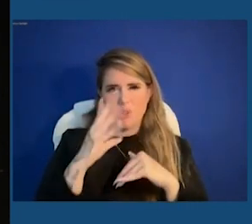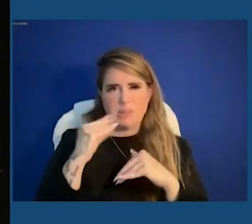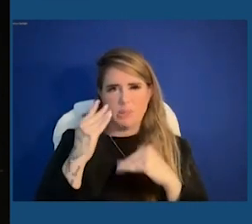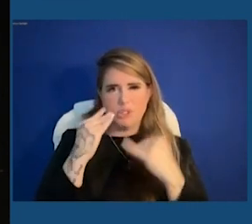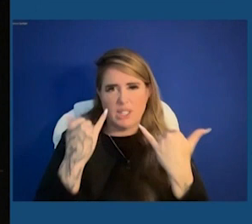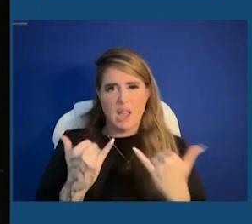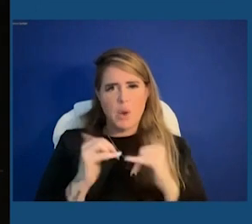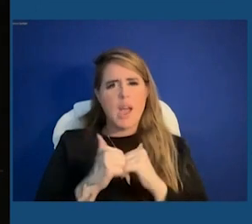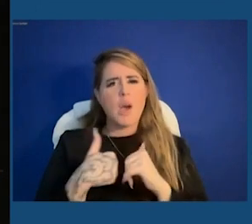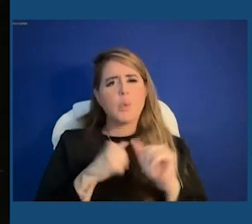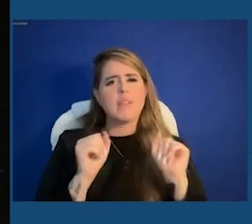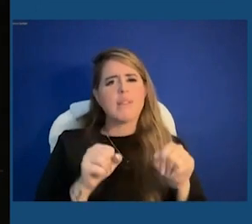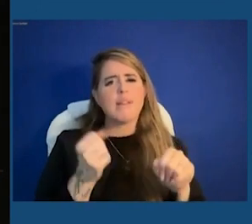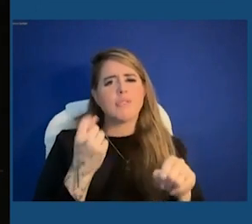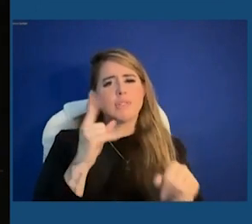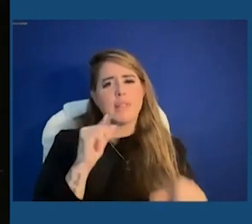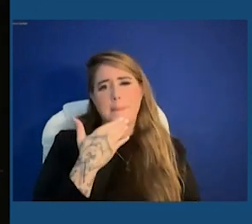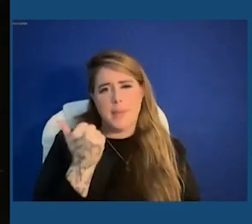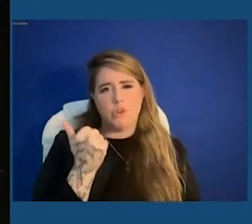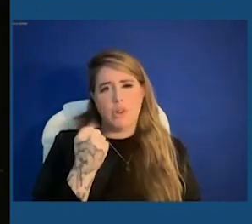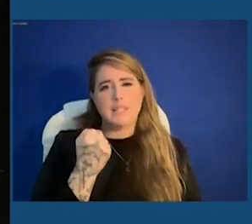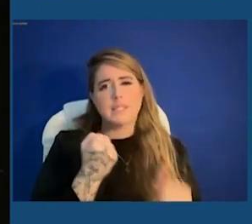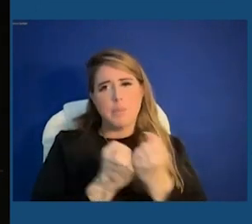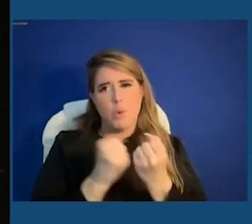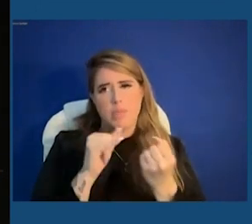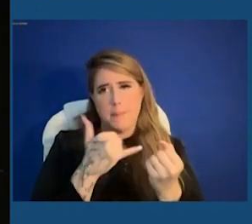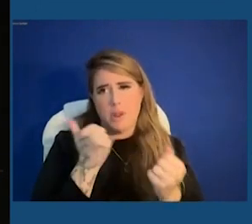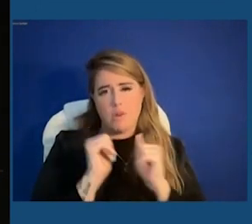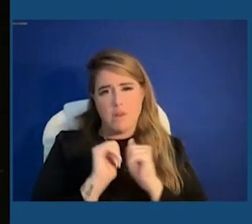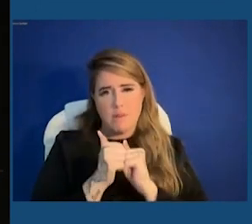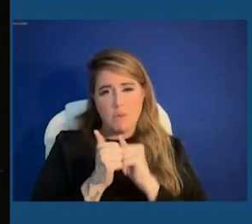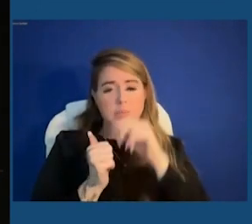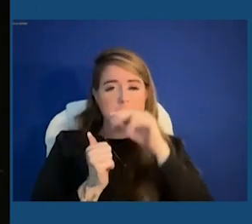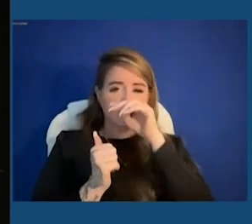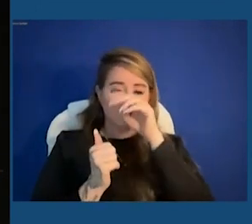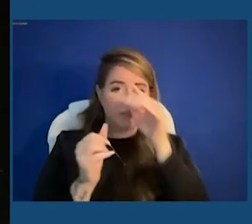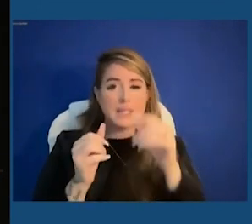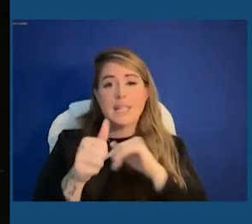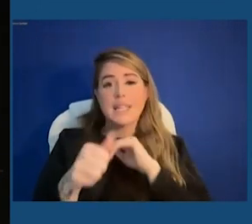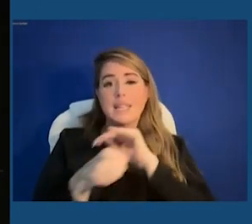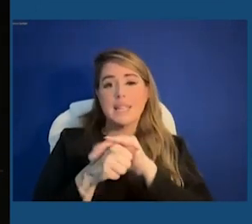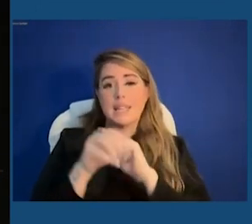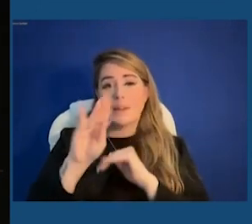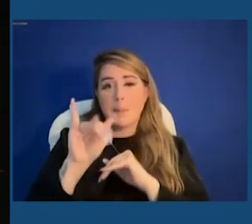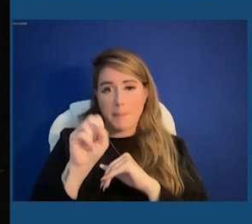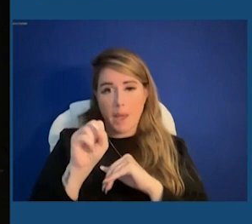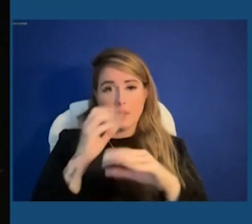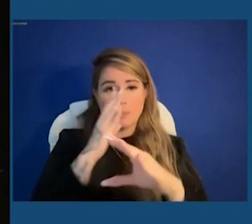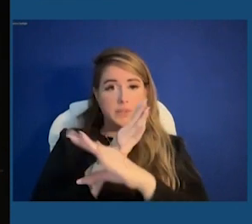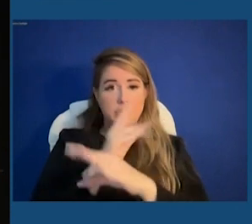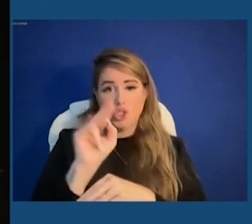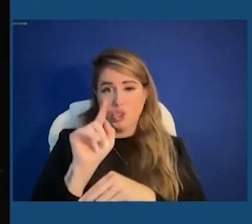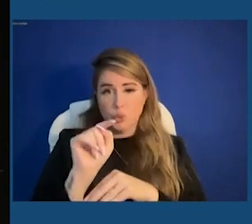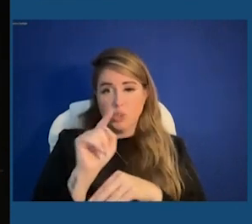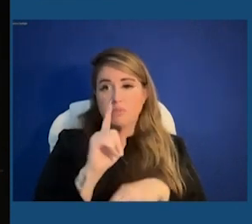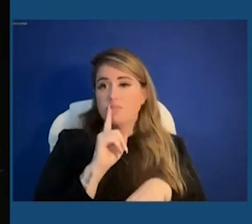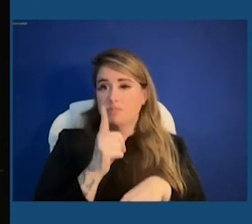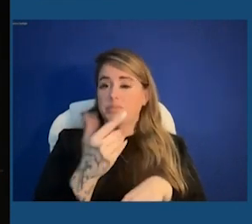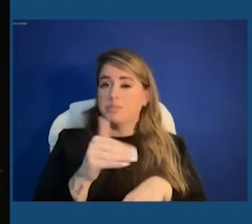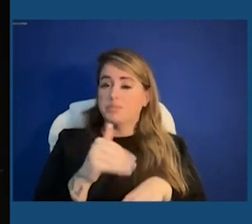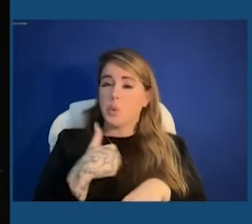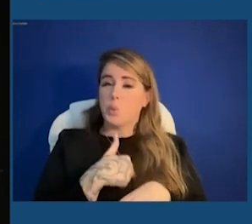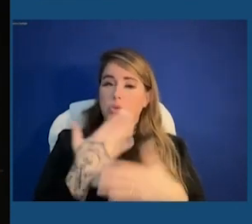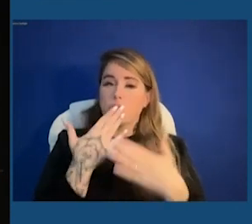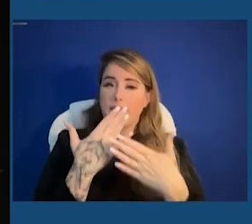able to understand that and support that? The Hate and Bias Prevention Unit, we're very grateful